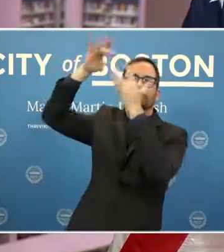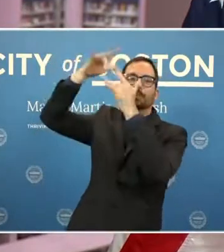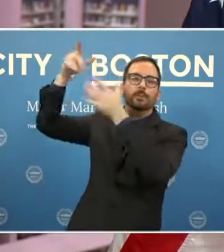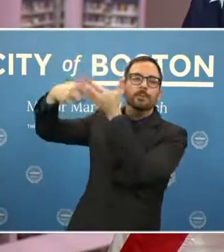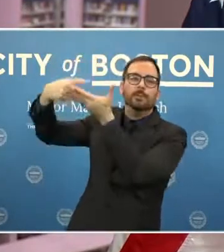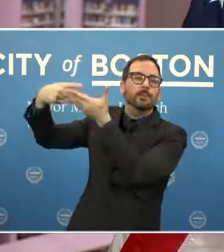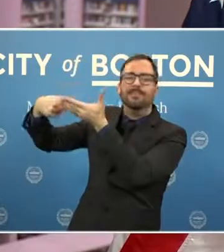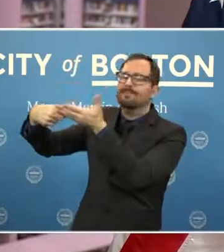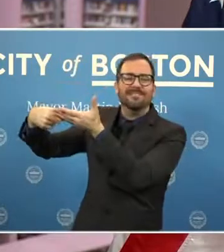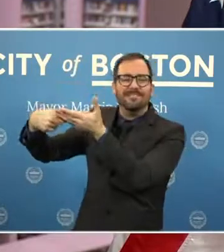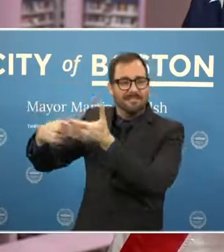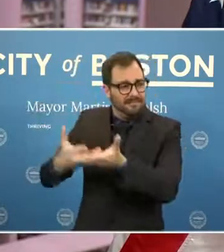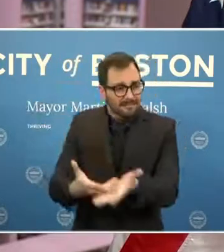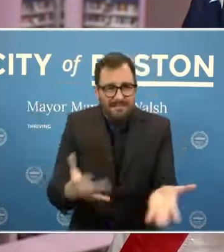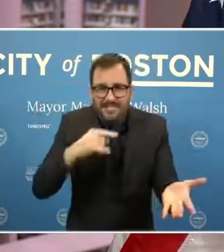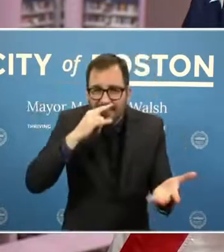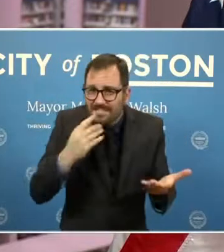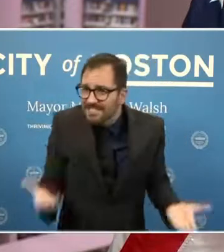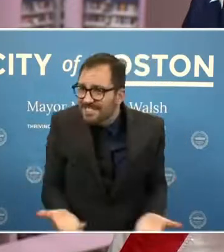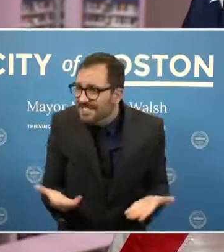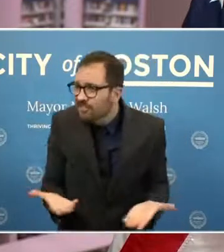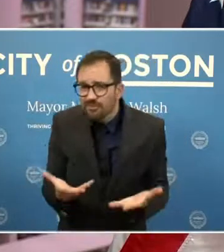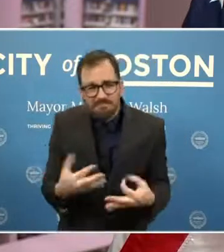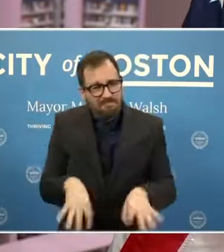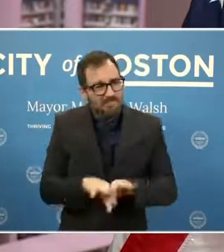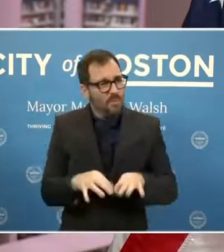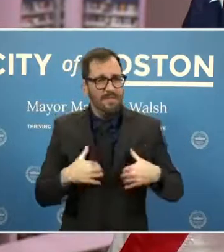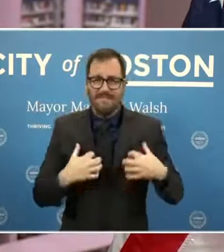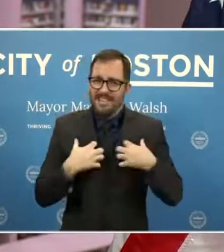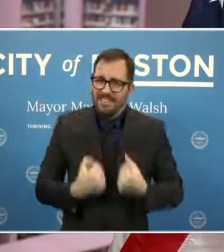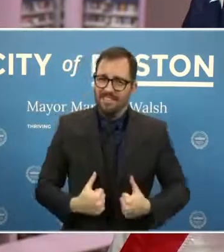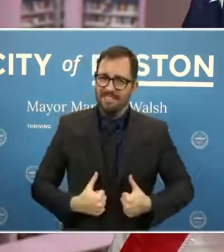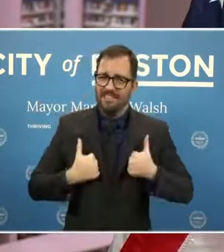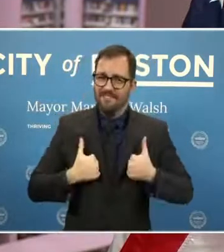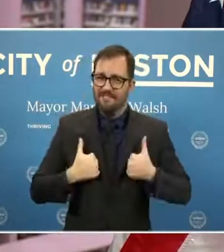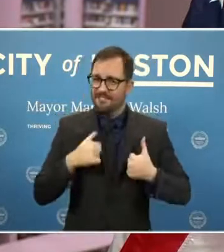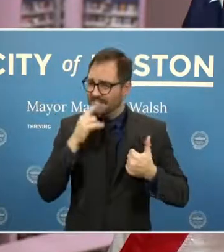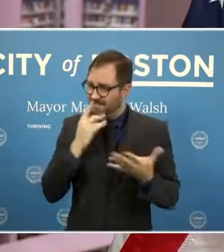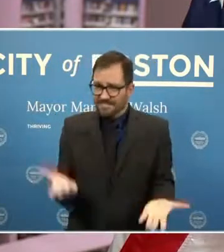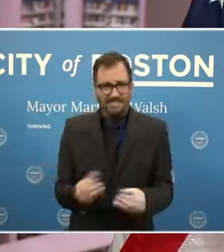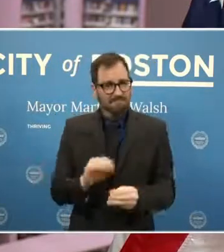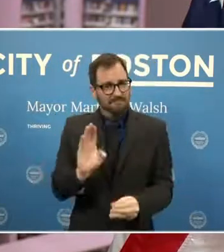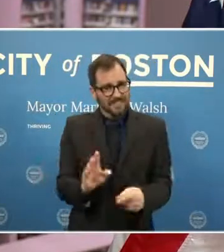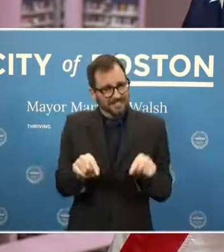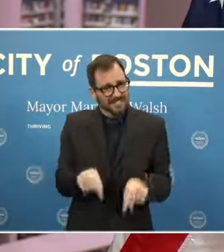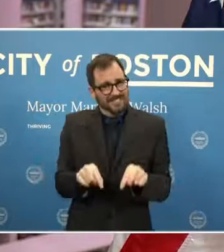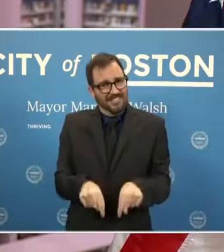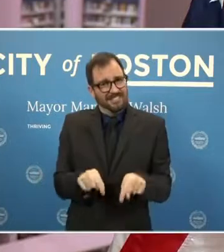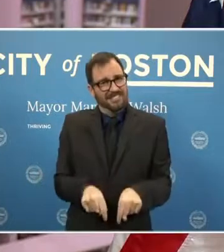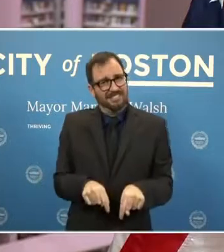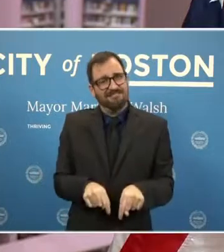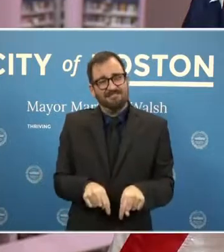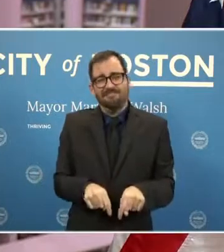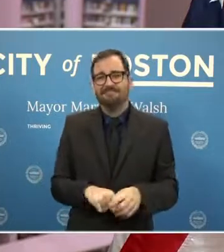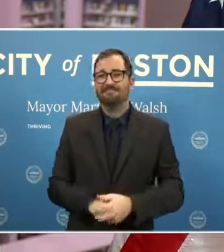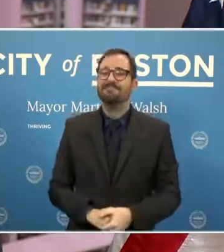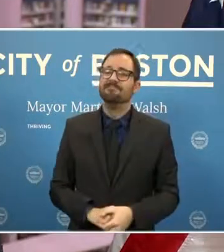The urgency of the work has never been more clear. Last summer, George Floyd's murder sparked a long overdue reckoning with